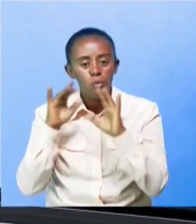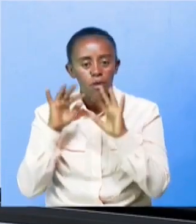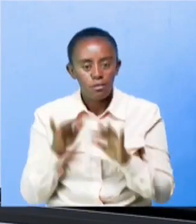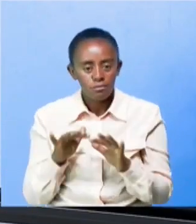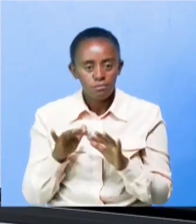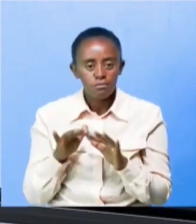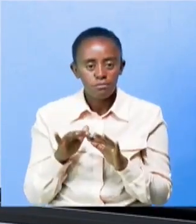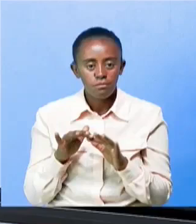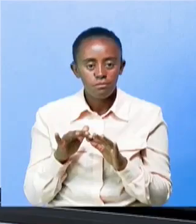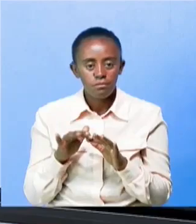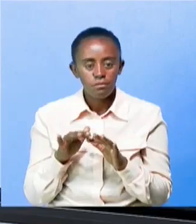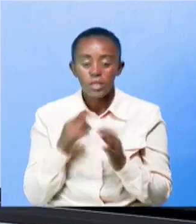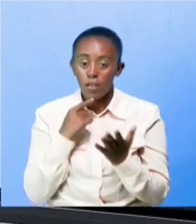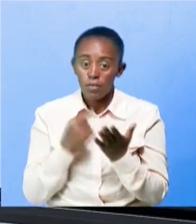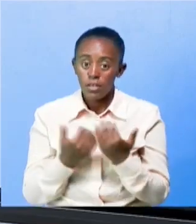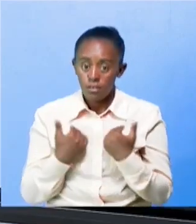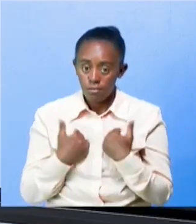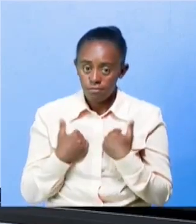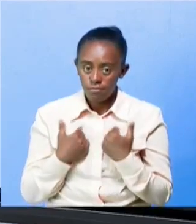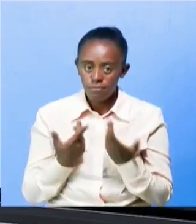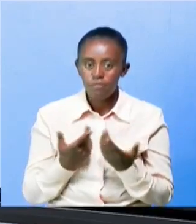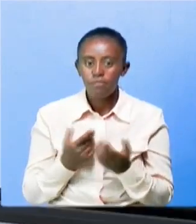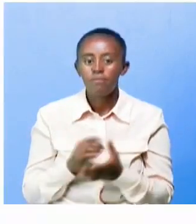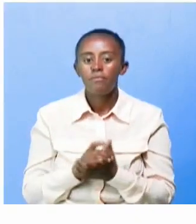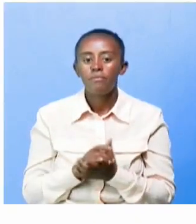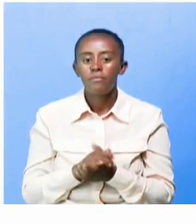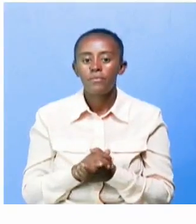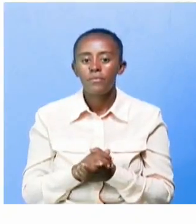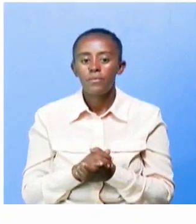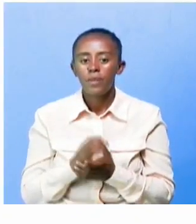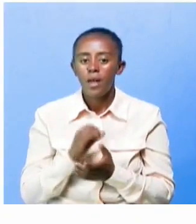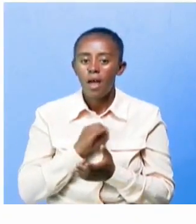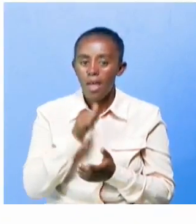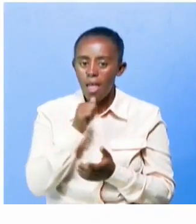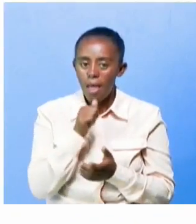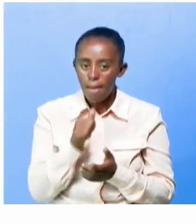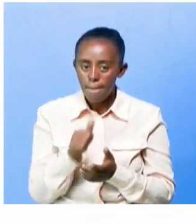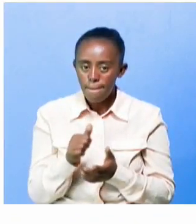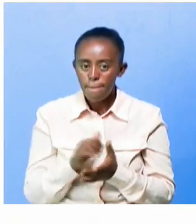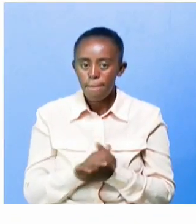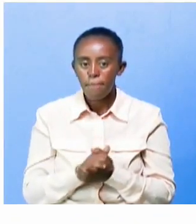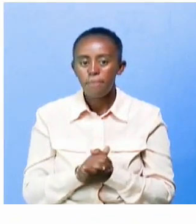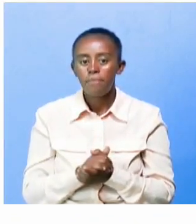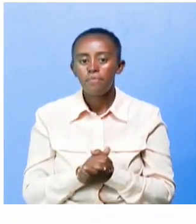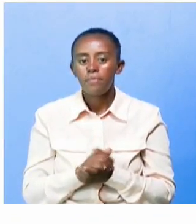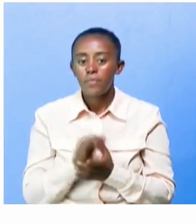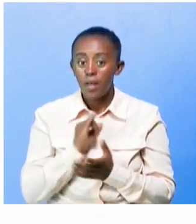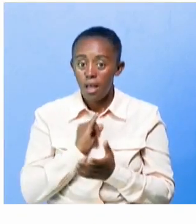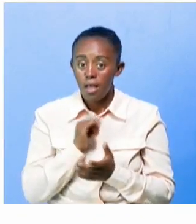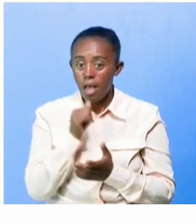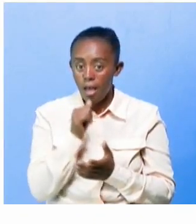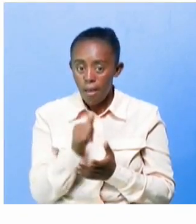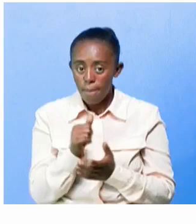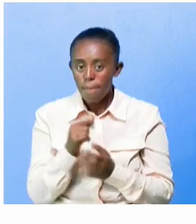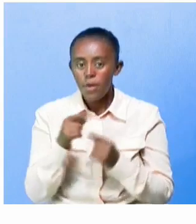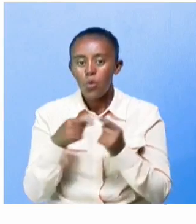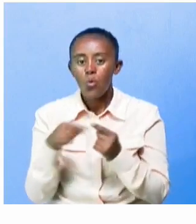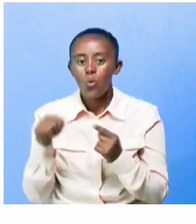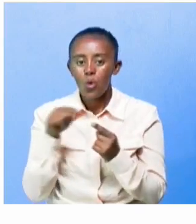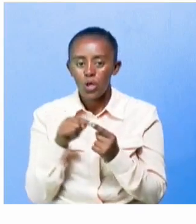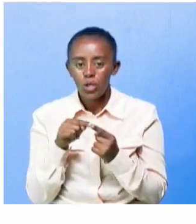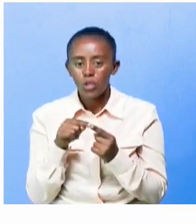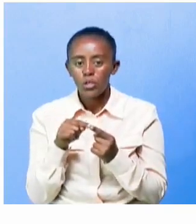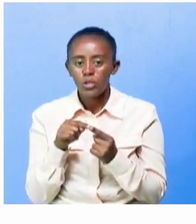Predictions that have evidences, right? I am. The verb to be we use is am going